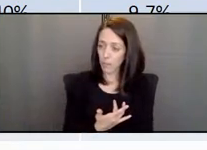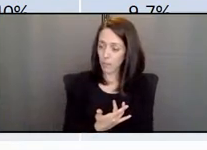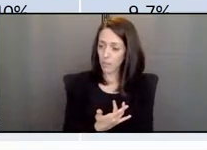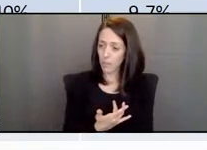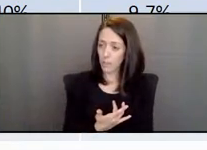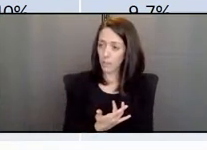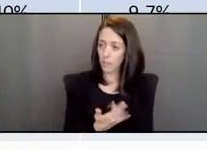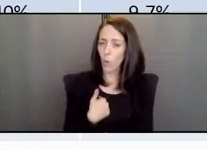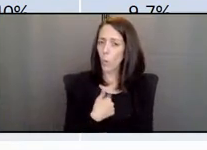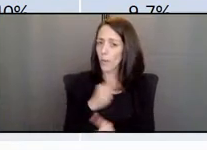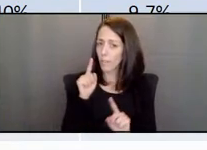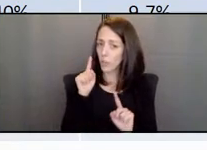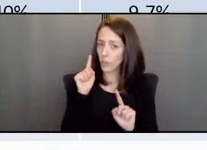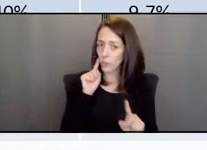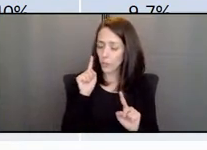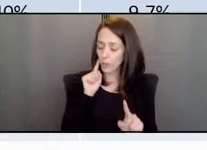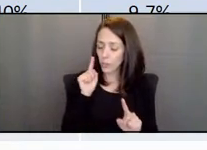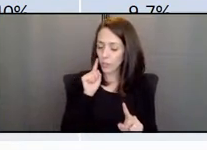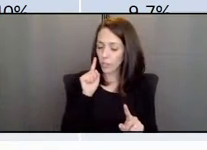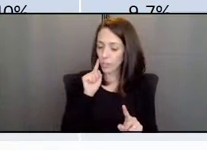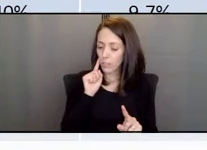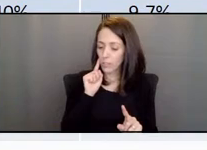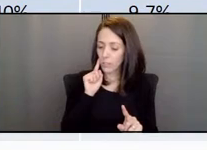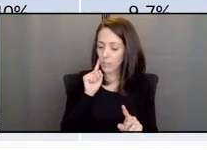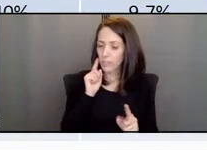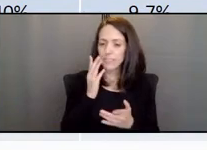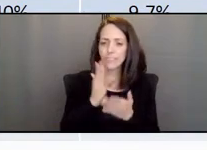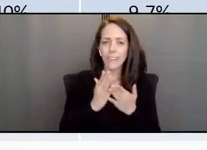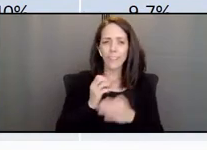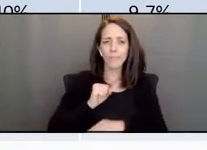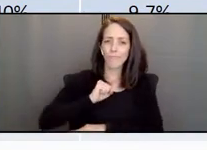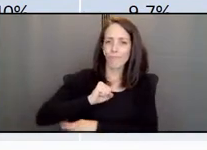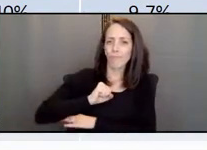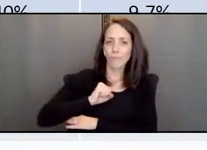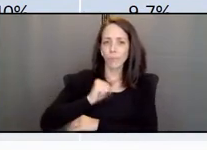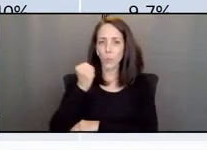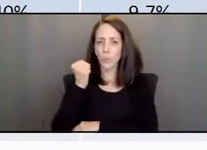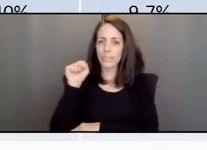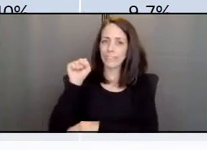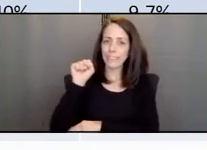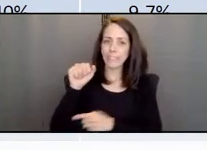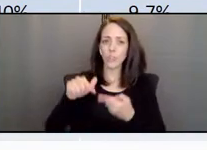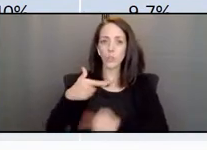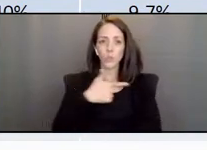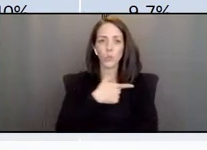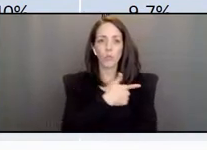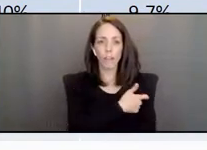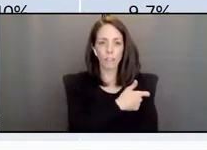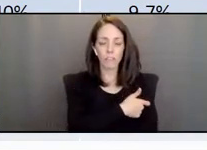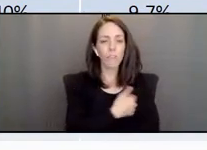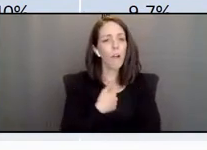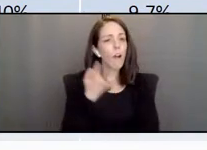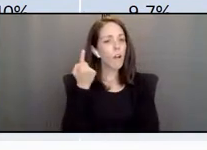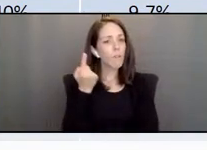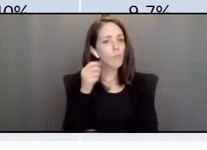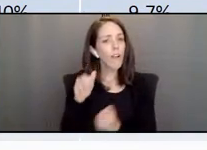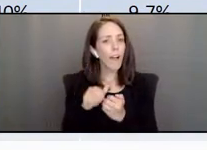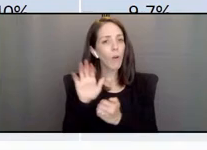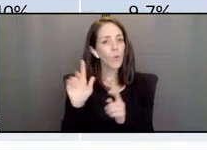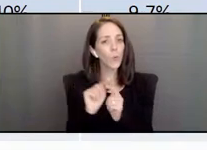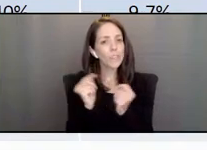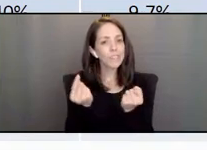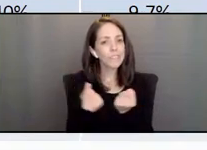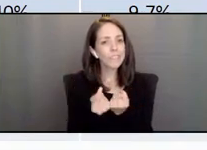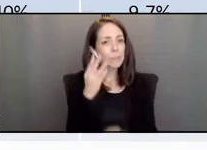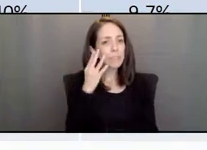heard, are somewhat resistant to vaccination. So how has the team encountered that in the communities as